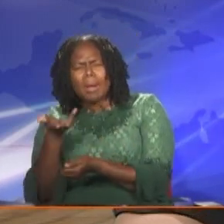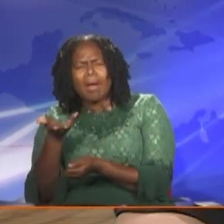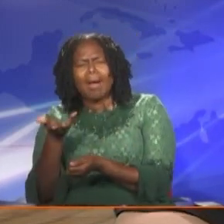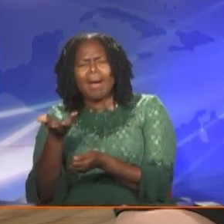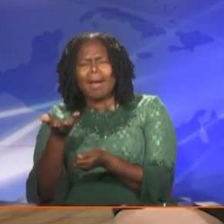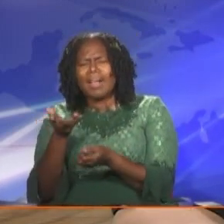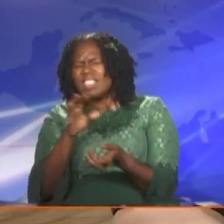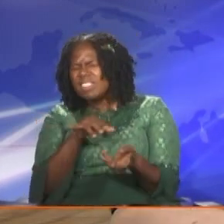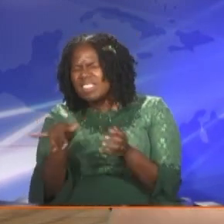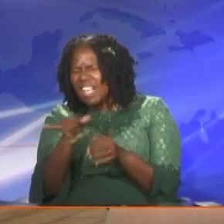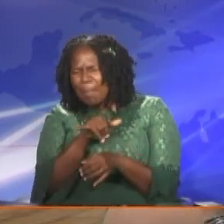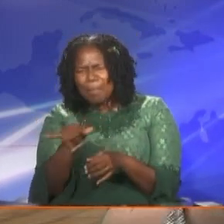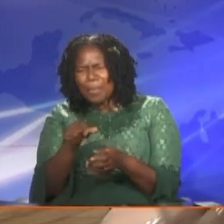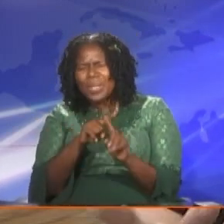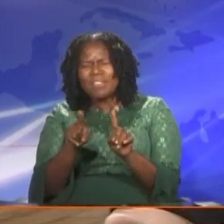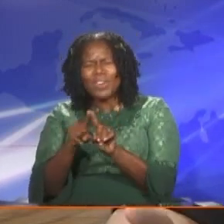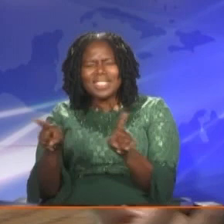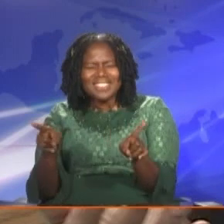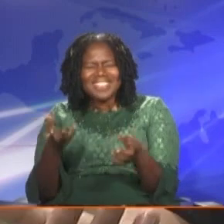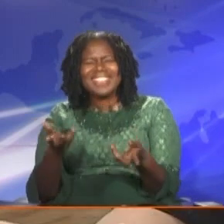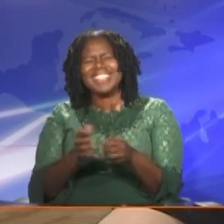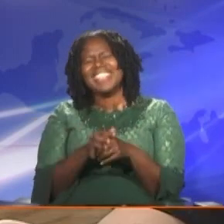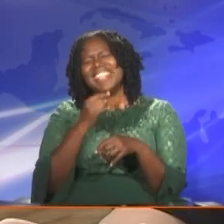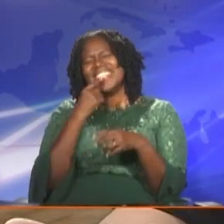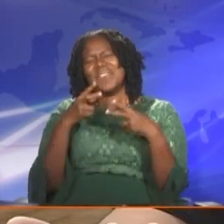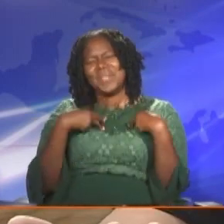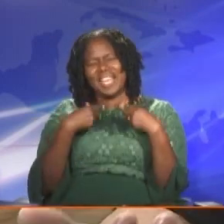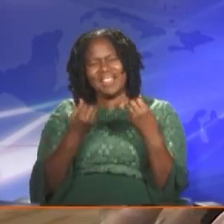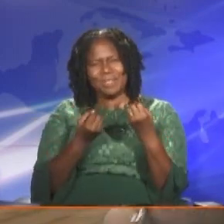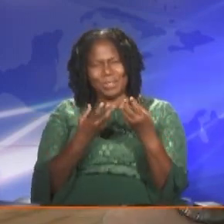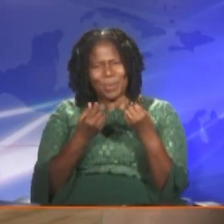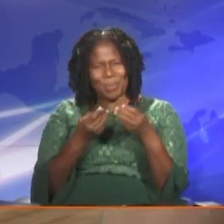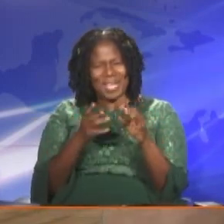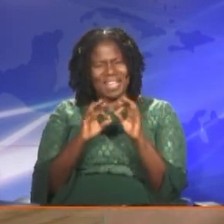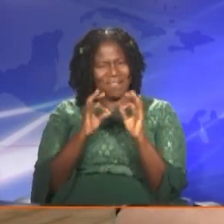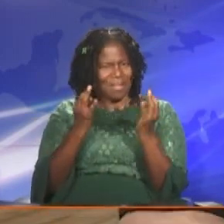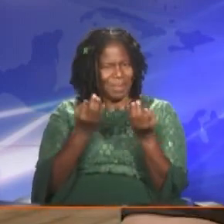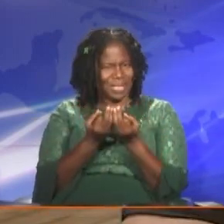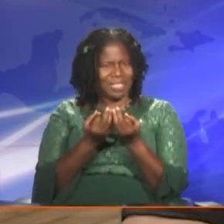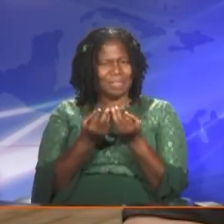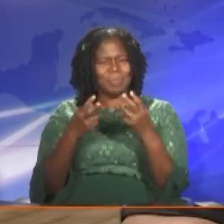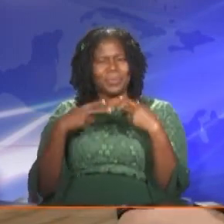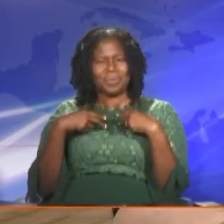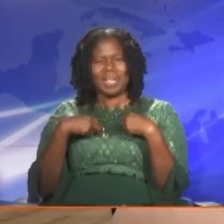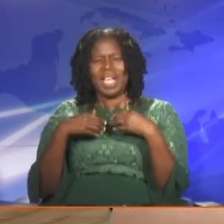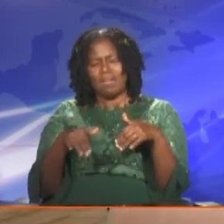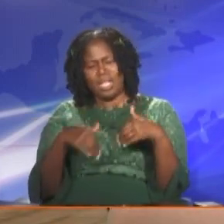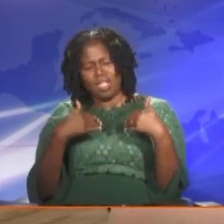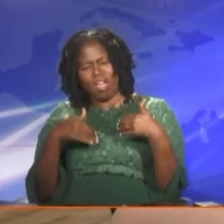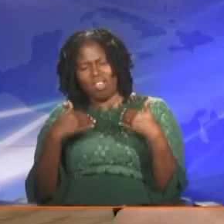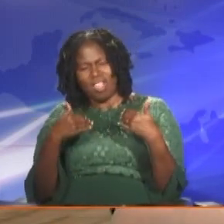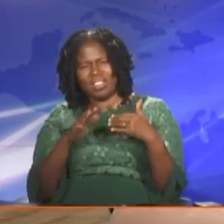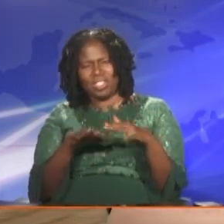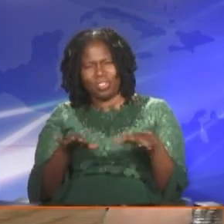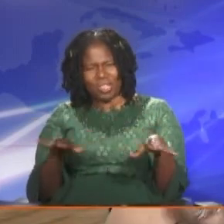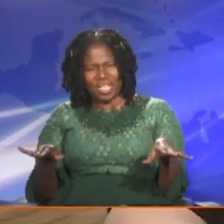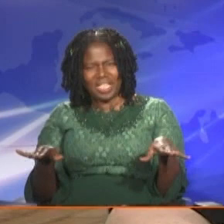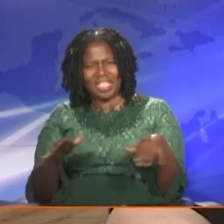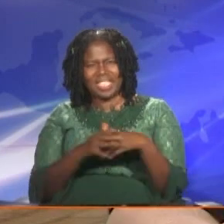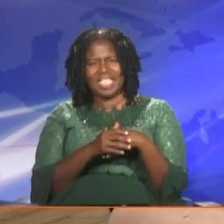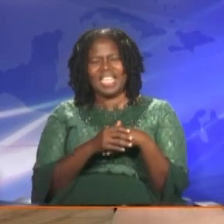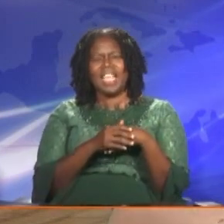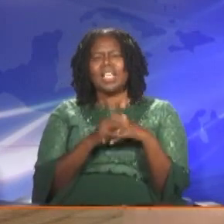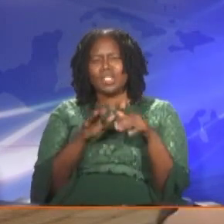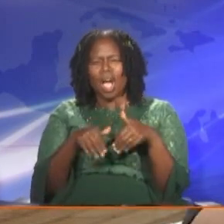so many young children, their businesses, their families have businesses. What about that with the child working in a